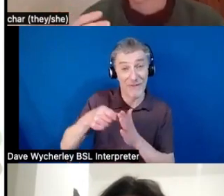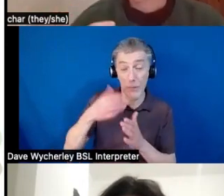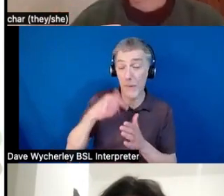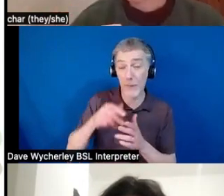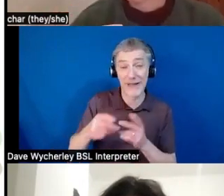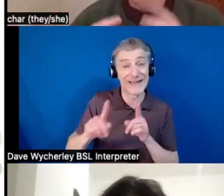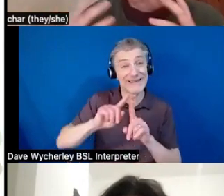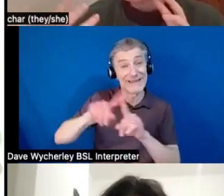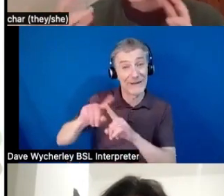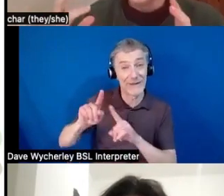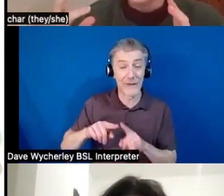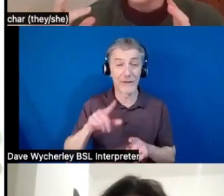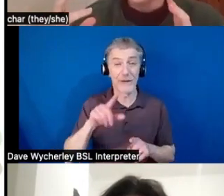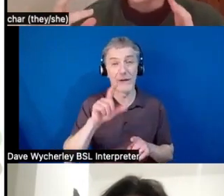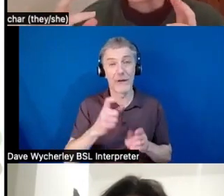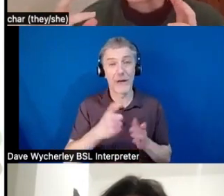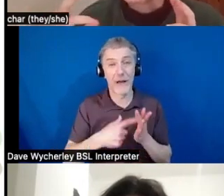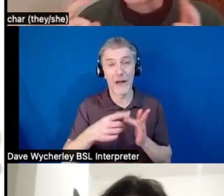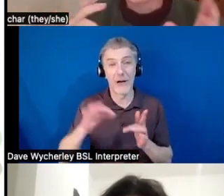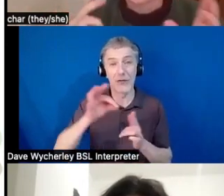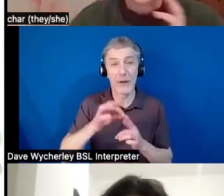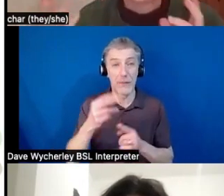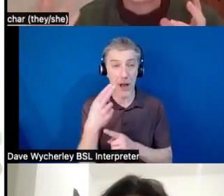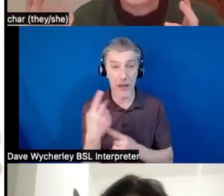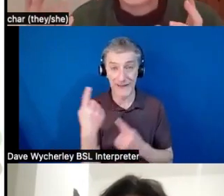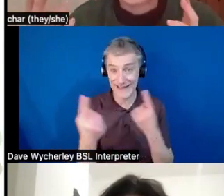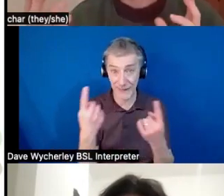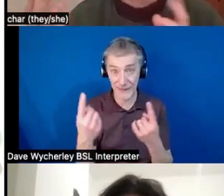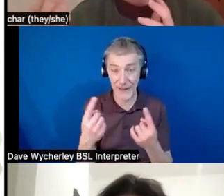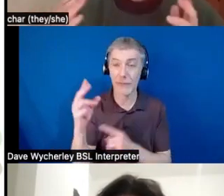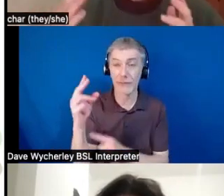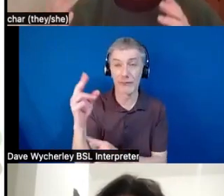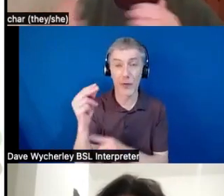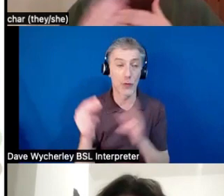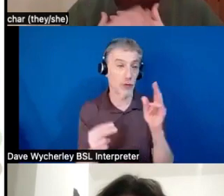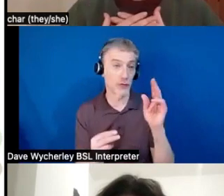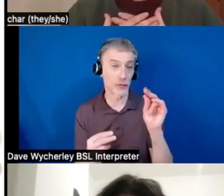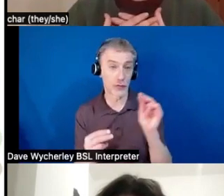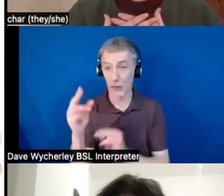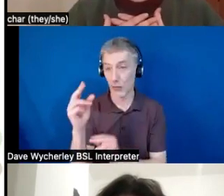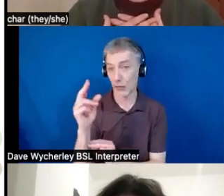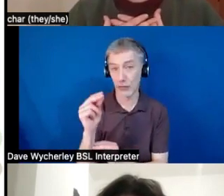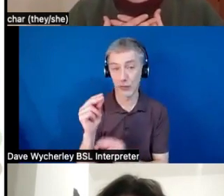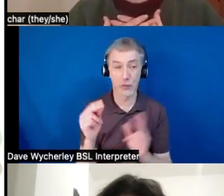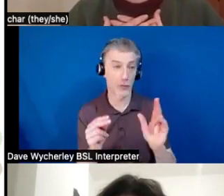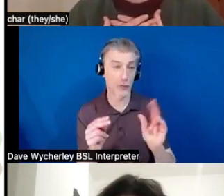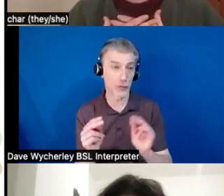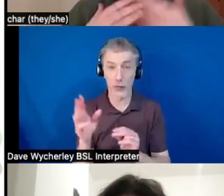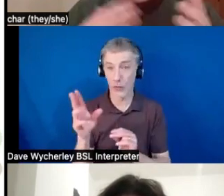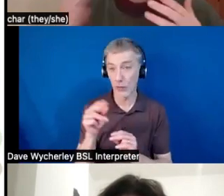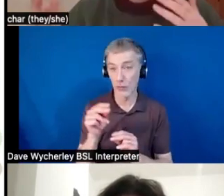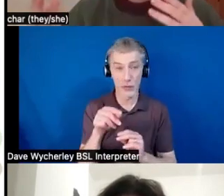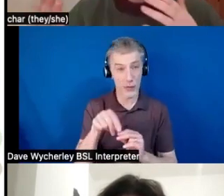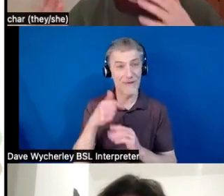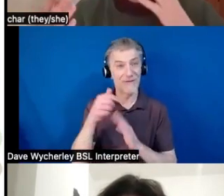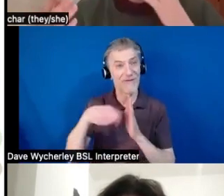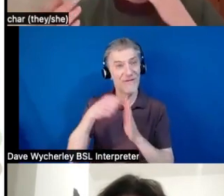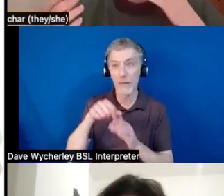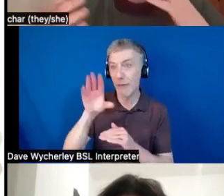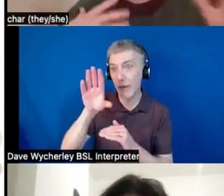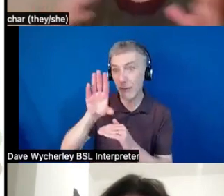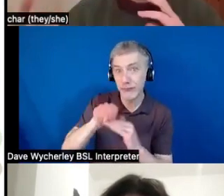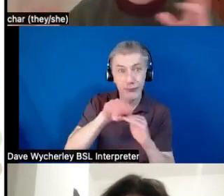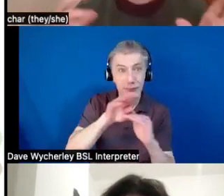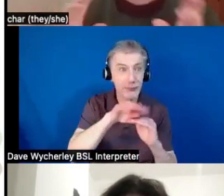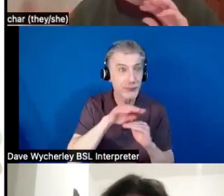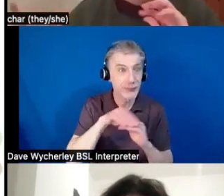other. And the voice note feels, I guess different people use it differently, but for me, a lot of my kind of Crip friends and